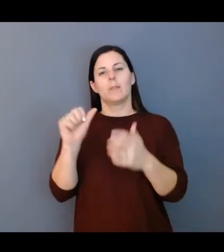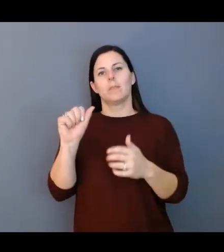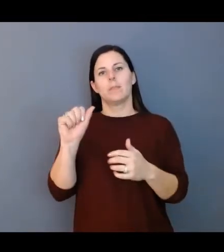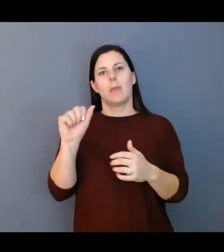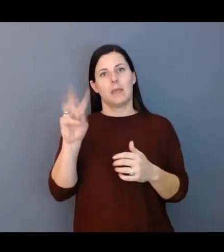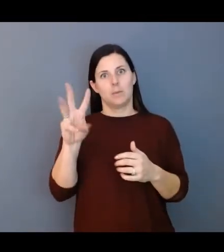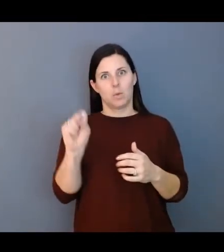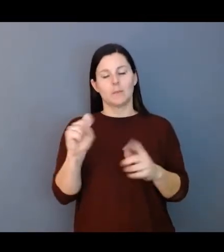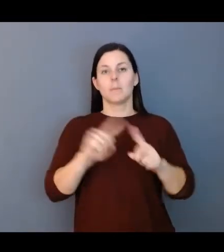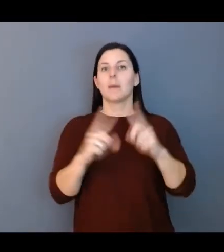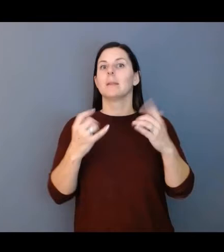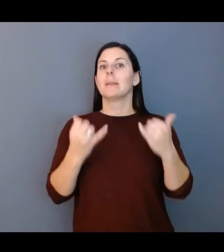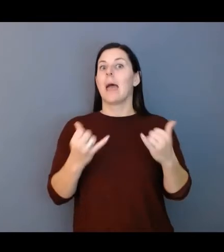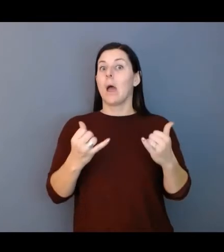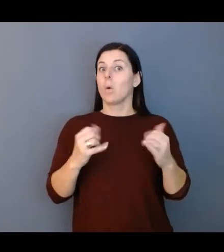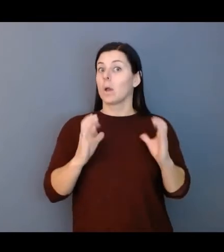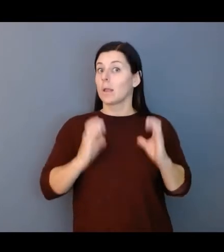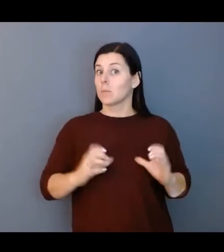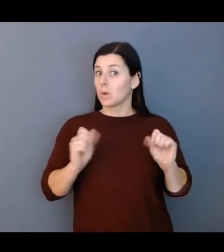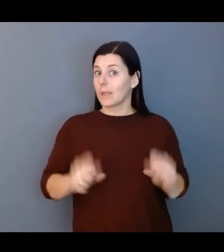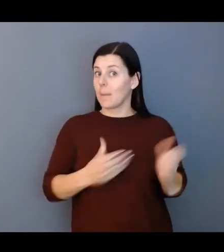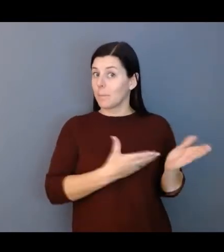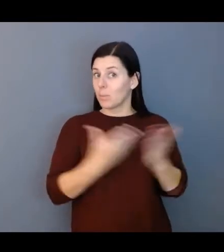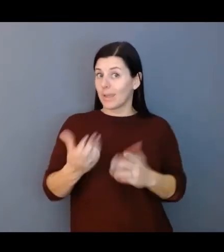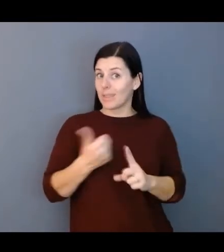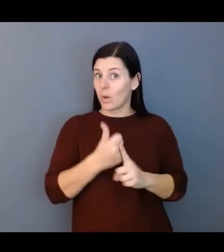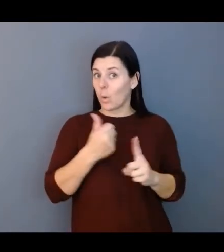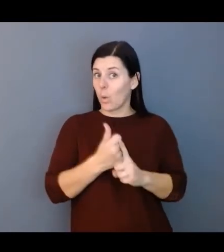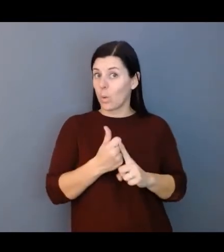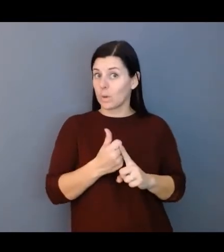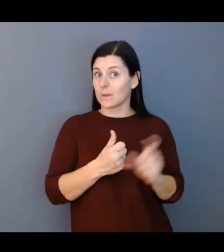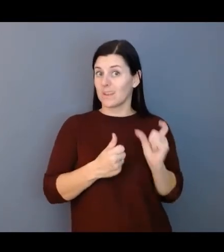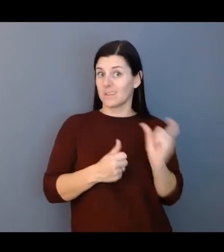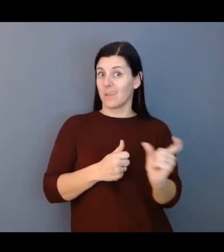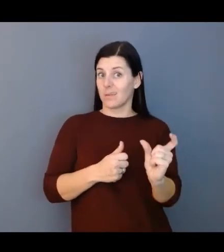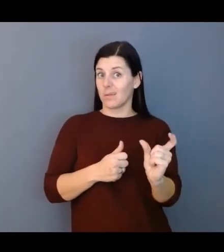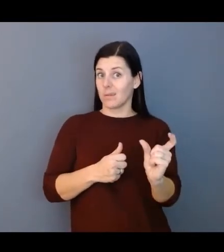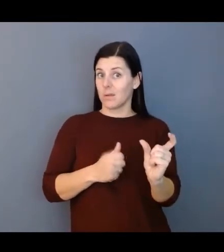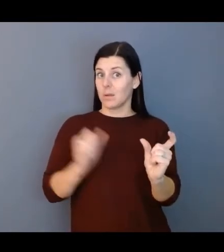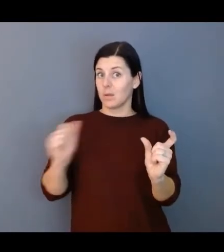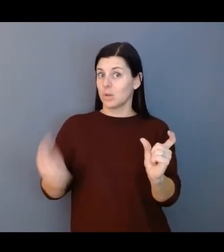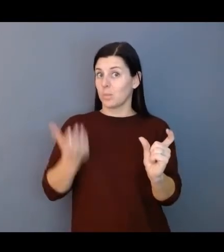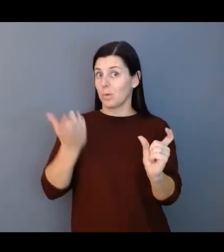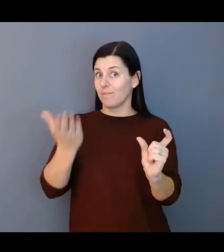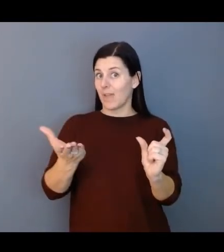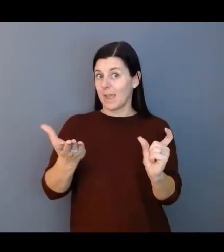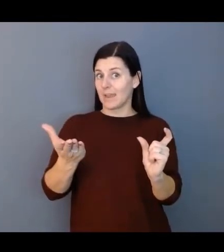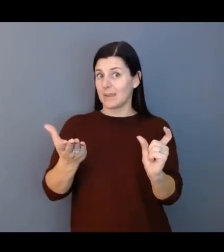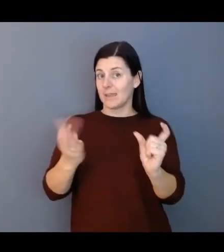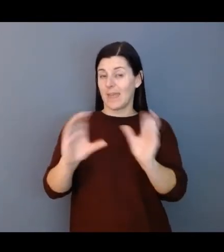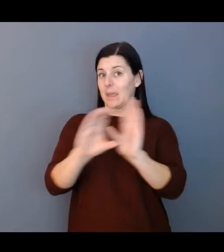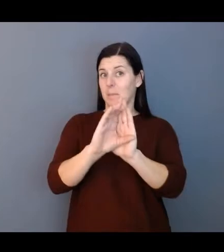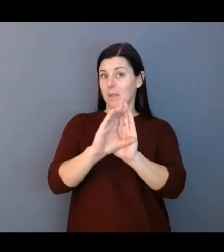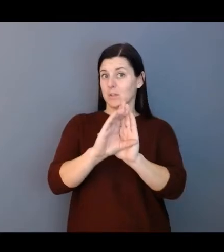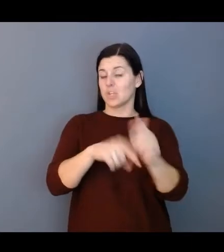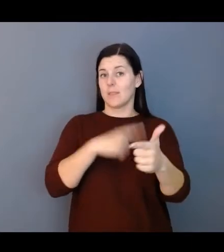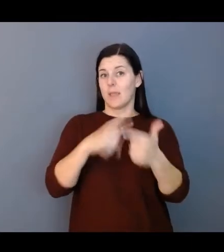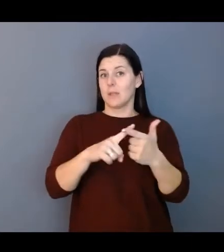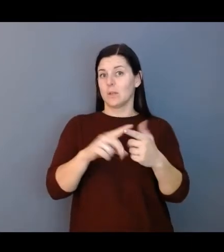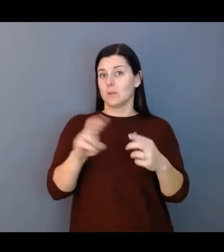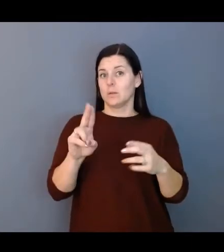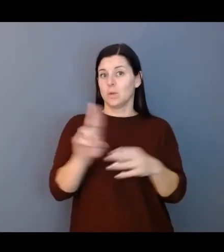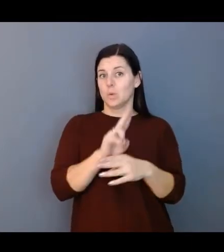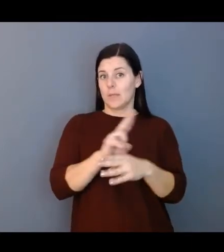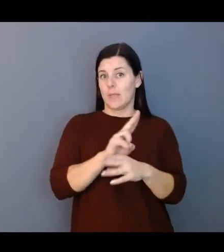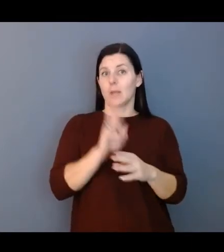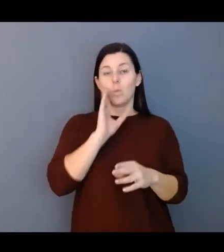But you're saying that customers can bring their own container image, so you don't care. So you just provide a container image